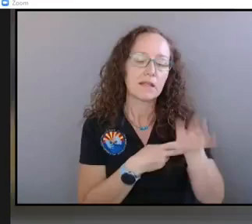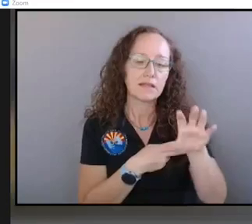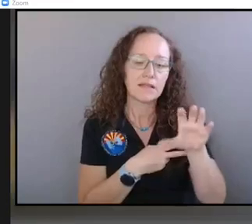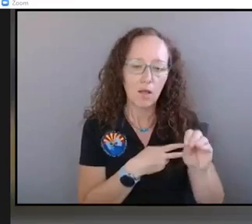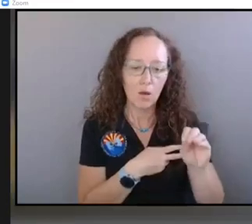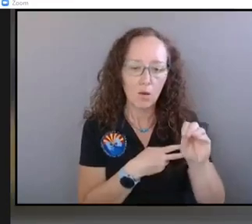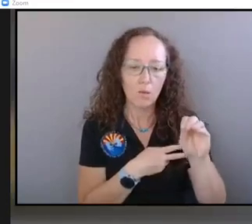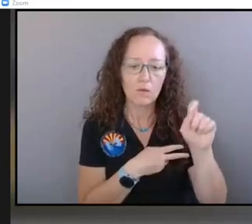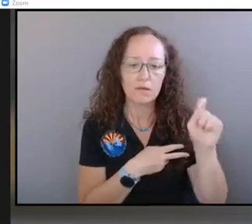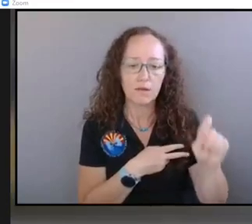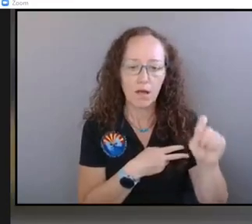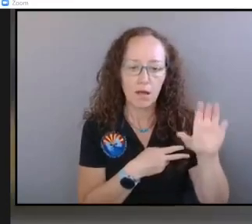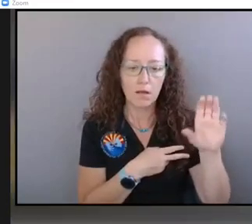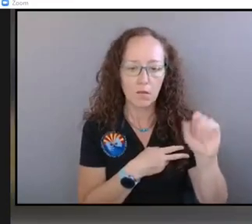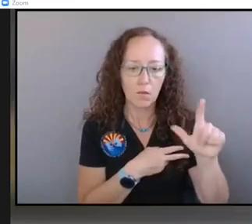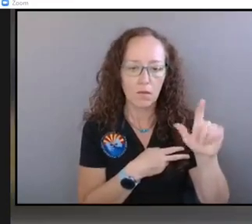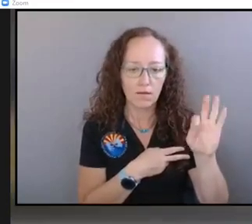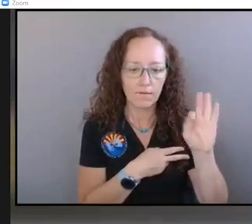co.colfax.nm.us.